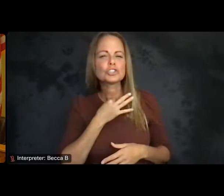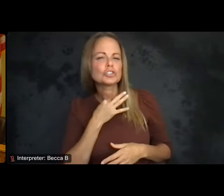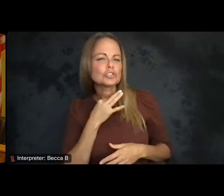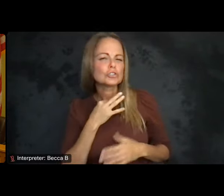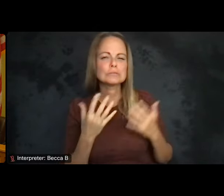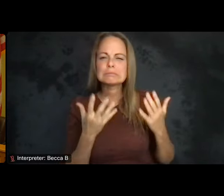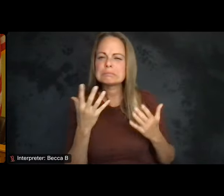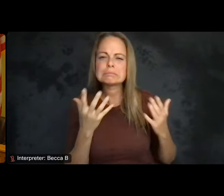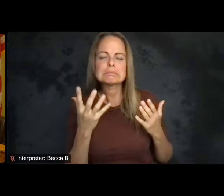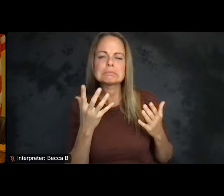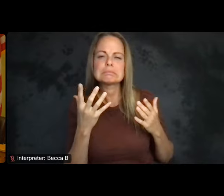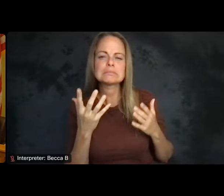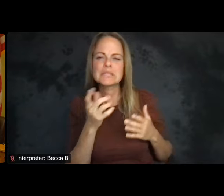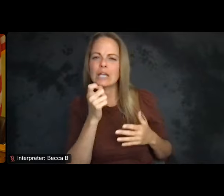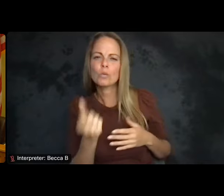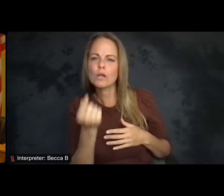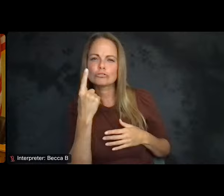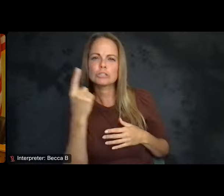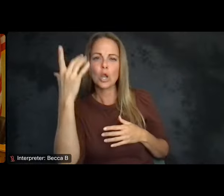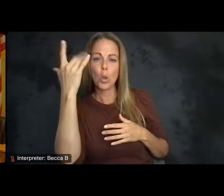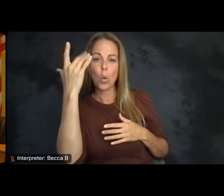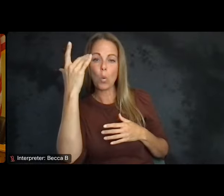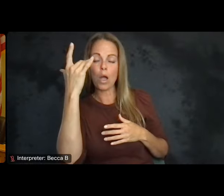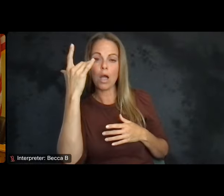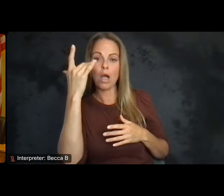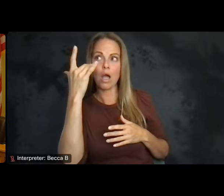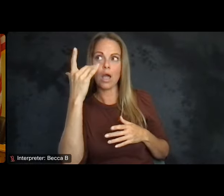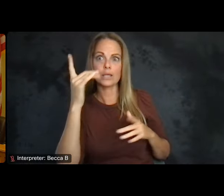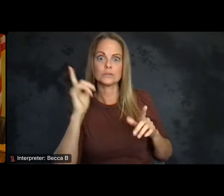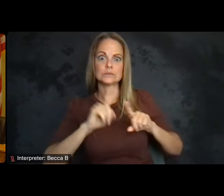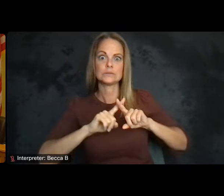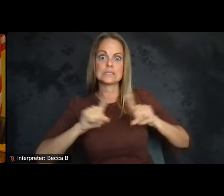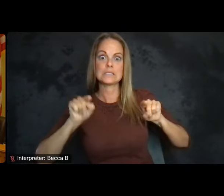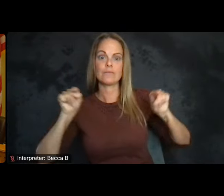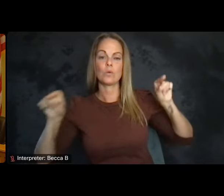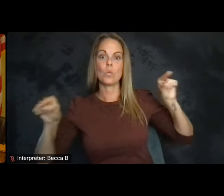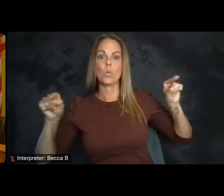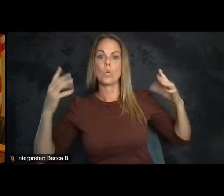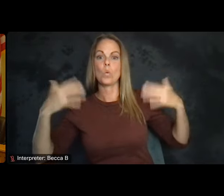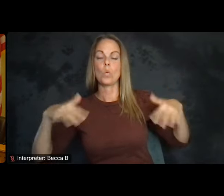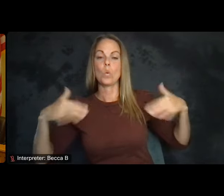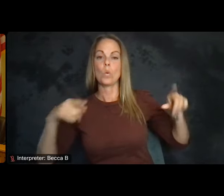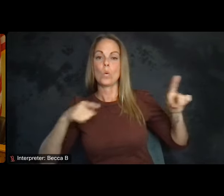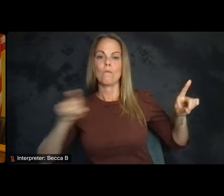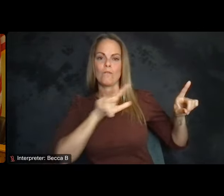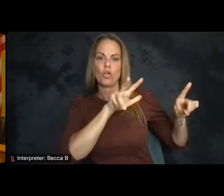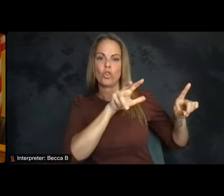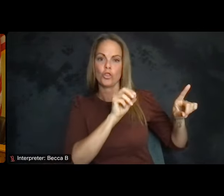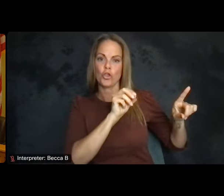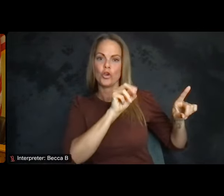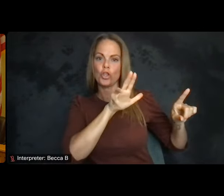with why such a vast difference on those amounts from 30, 35%.